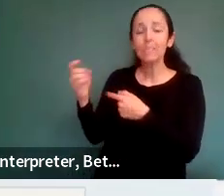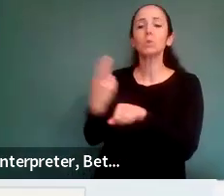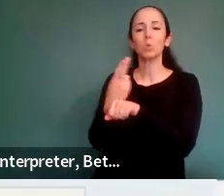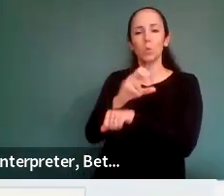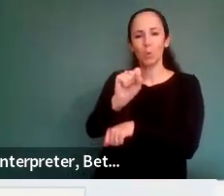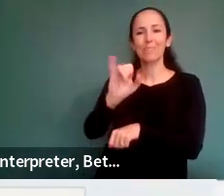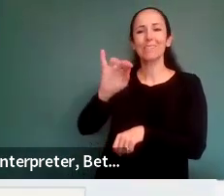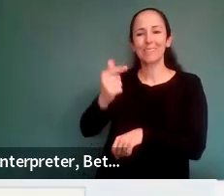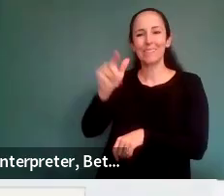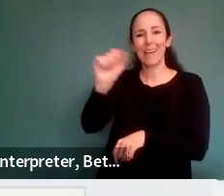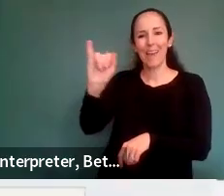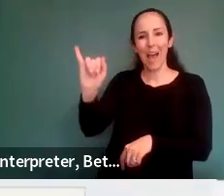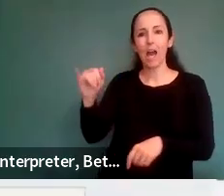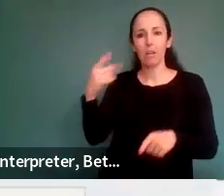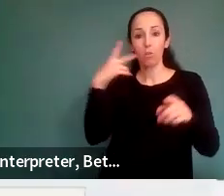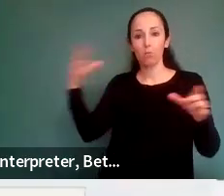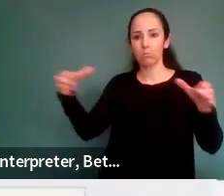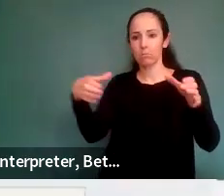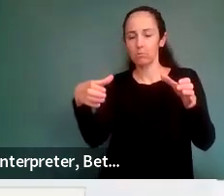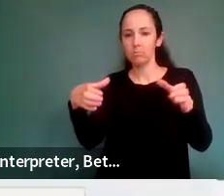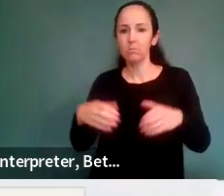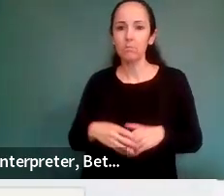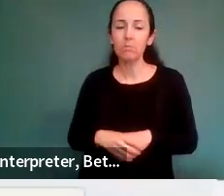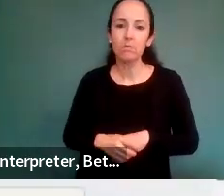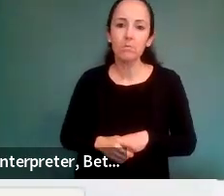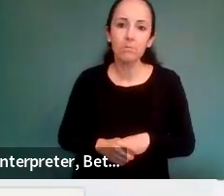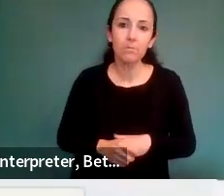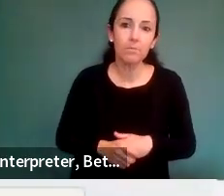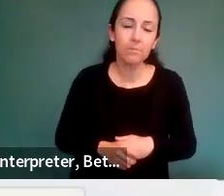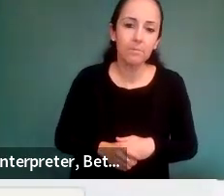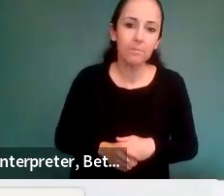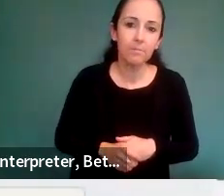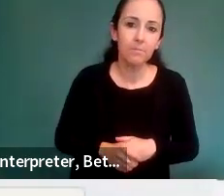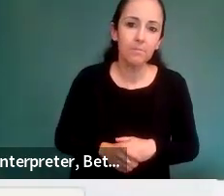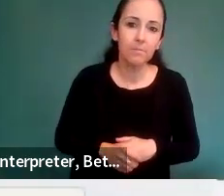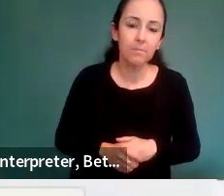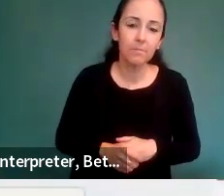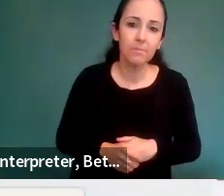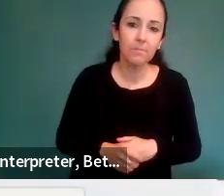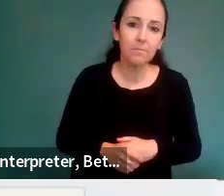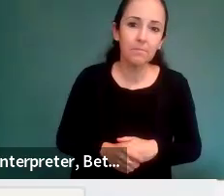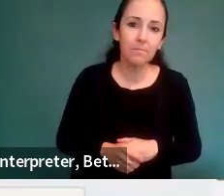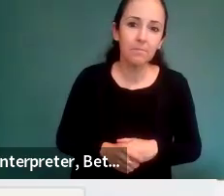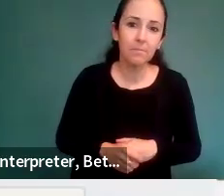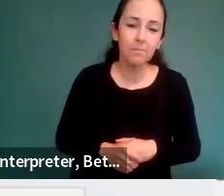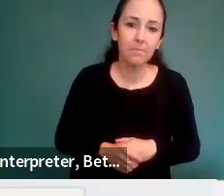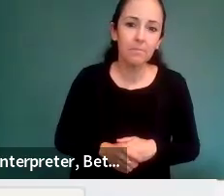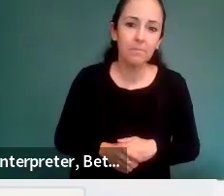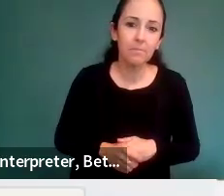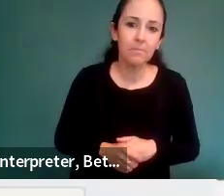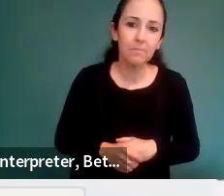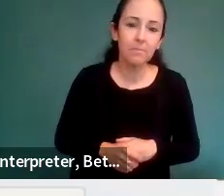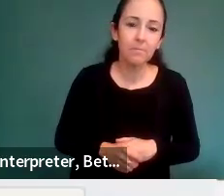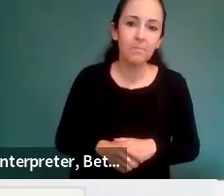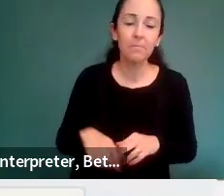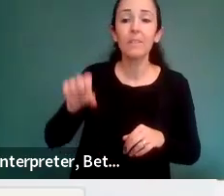see what this box is. Sade, Stringjoy, gate, N, 9 low registered, Stringjoy,